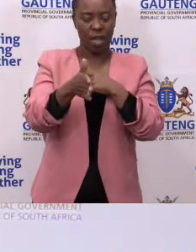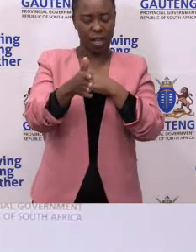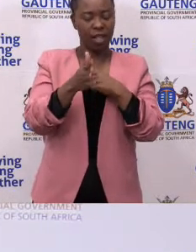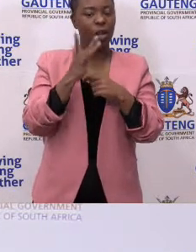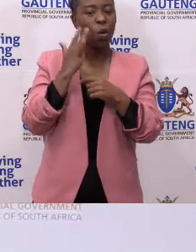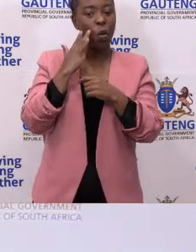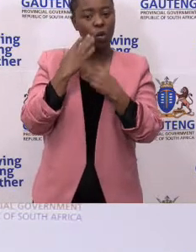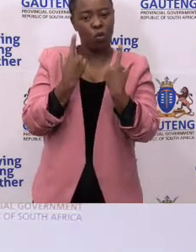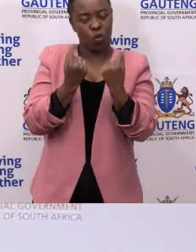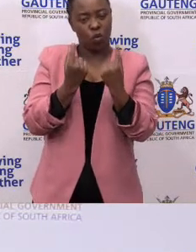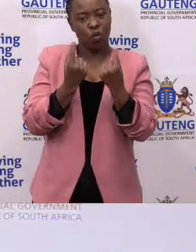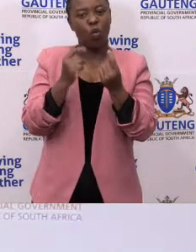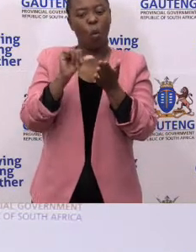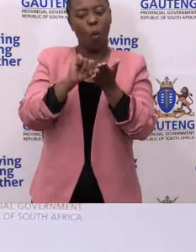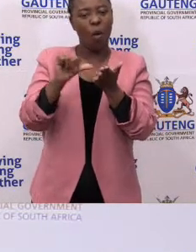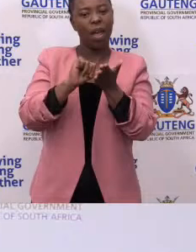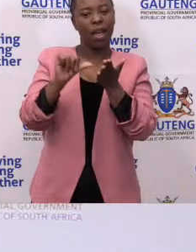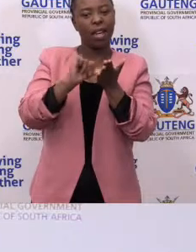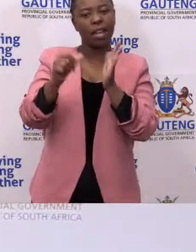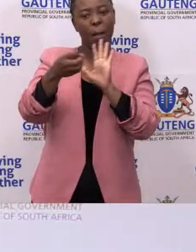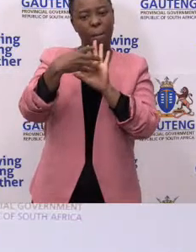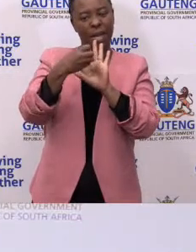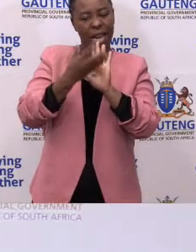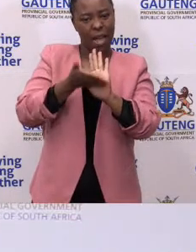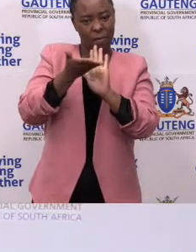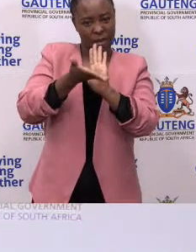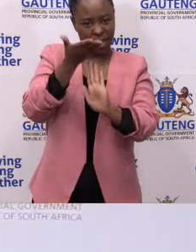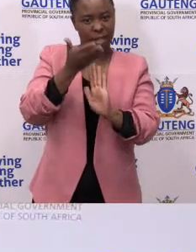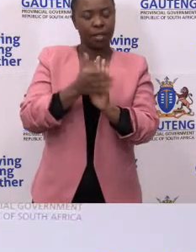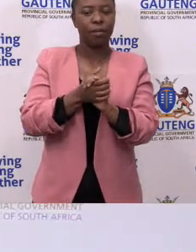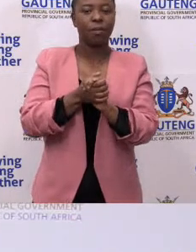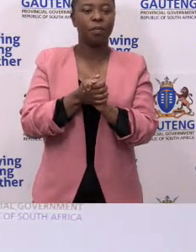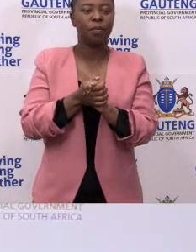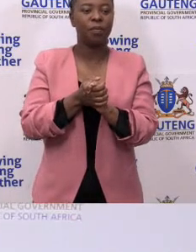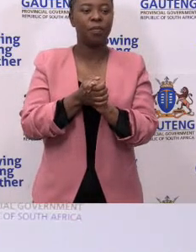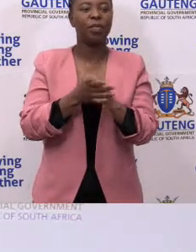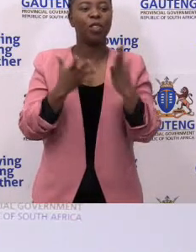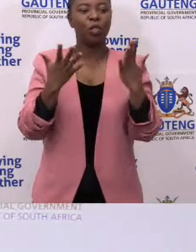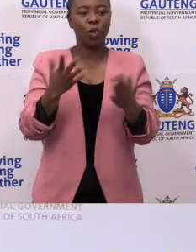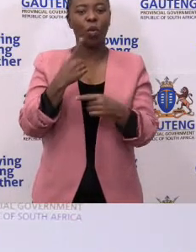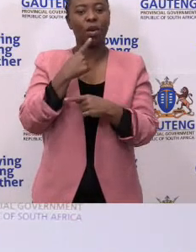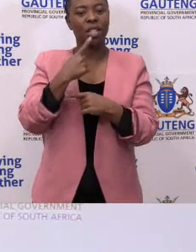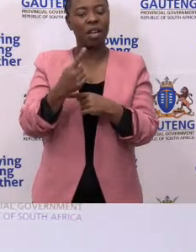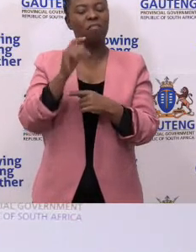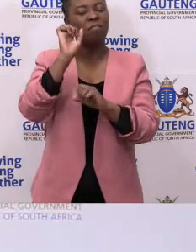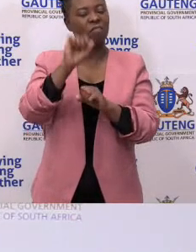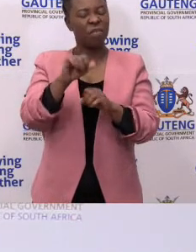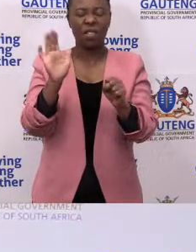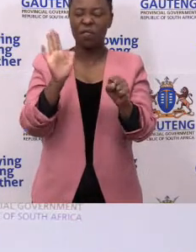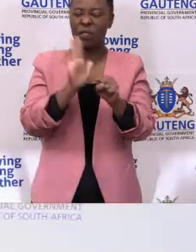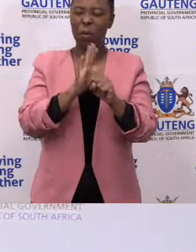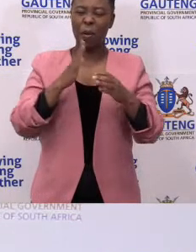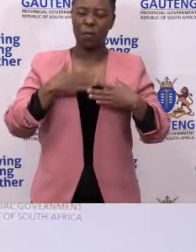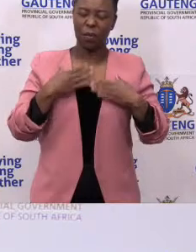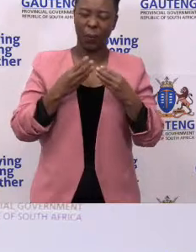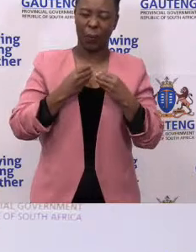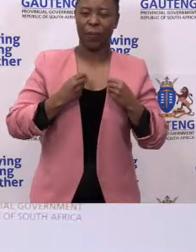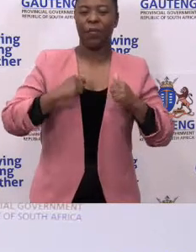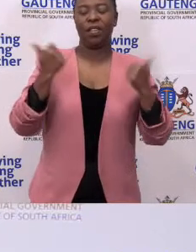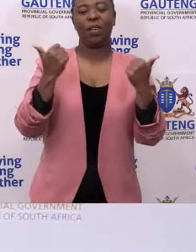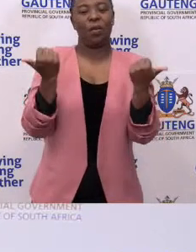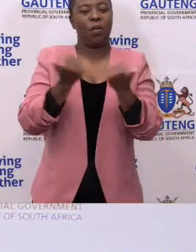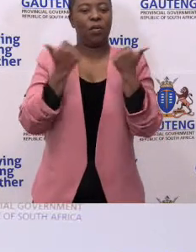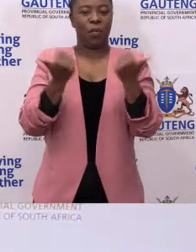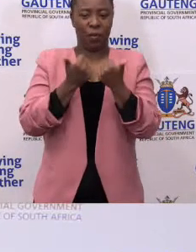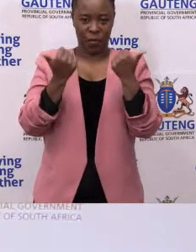media update. He has actually, probably we can say he has recovered completely, and